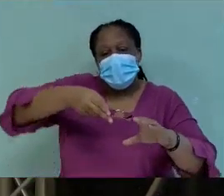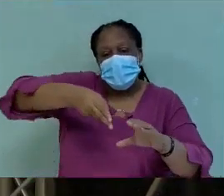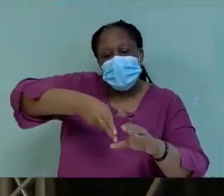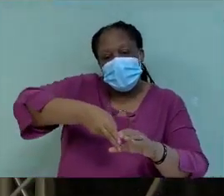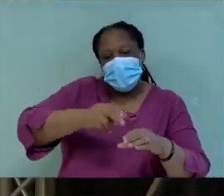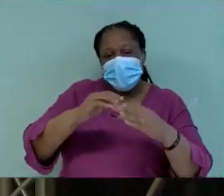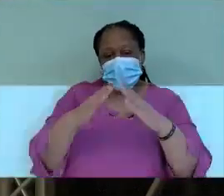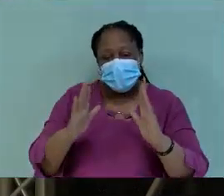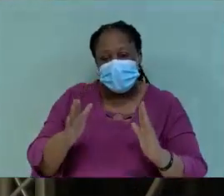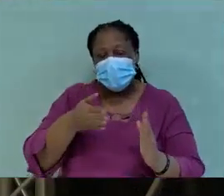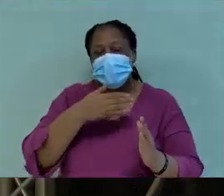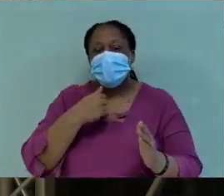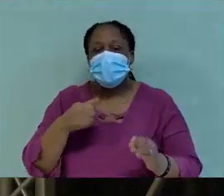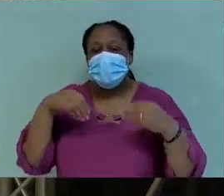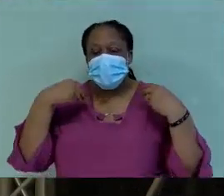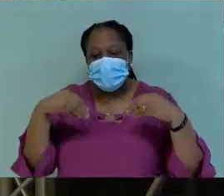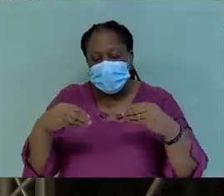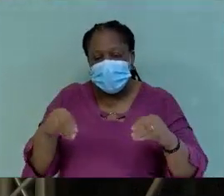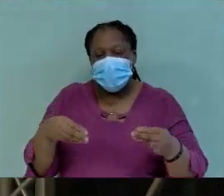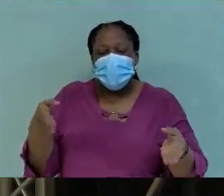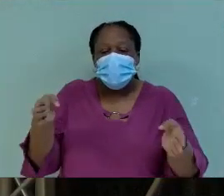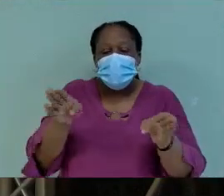closed by 6 p.m.